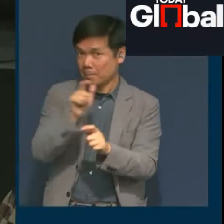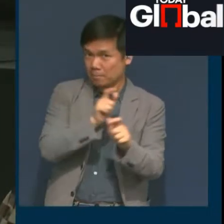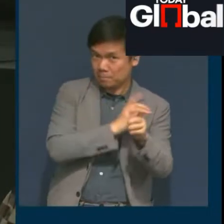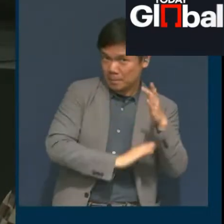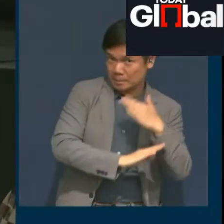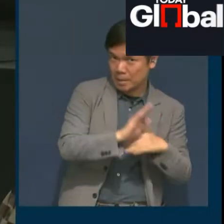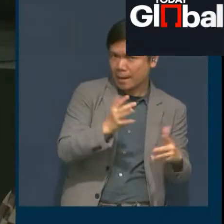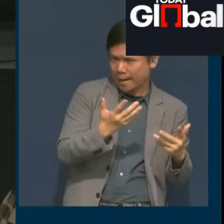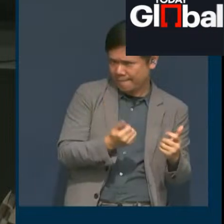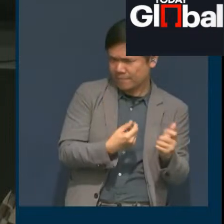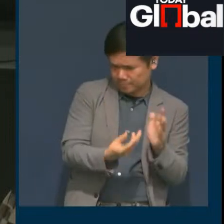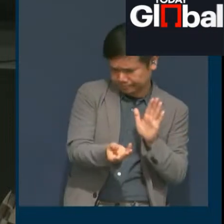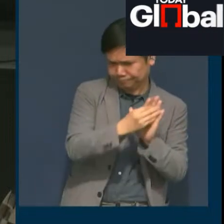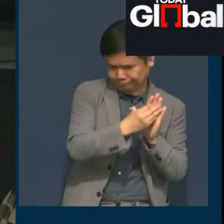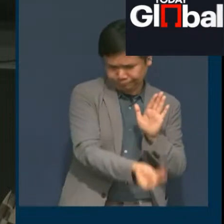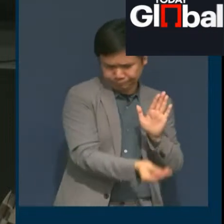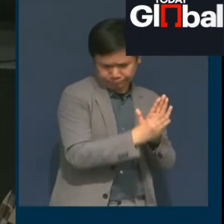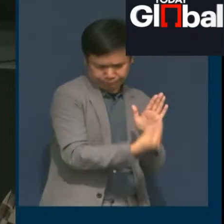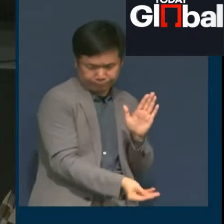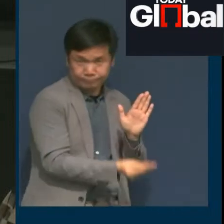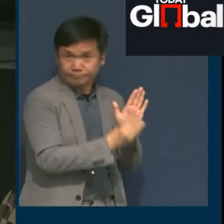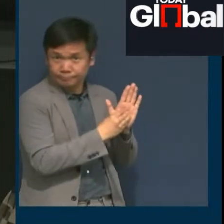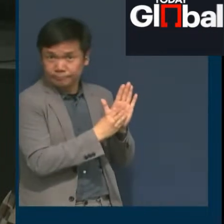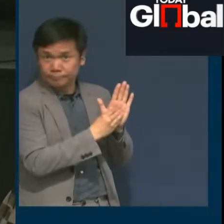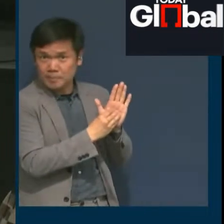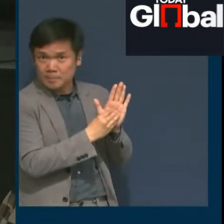into account related to